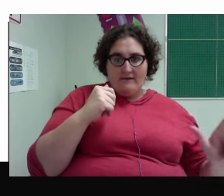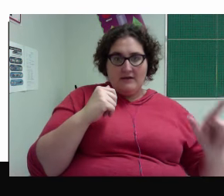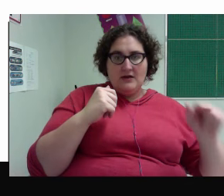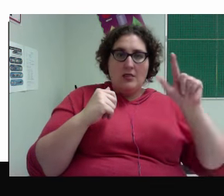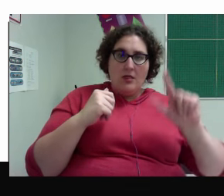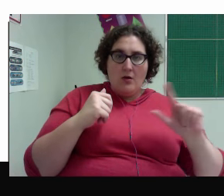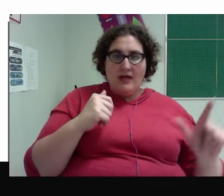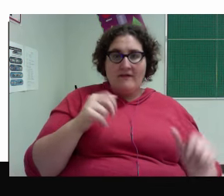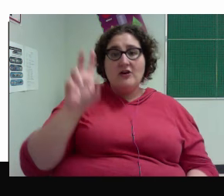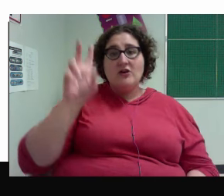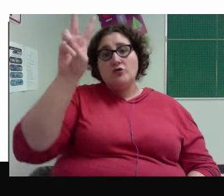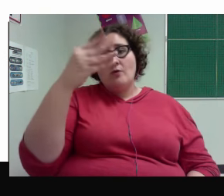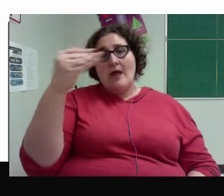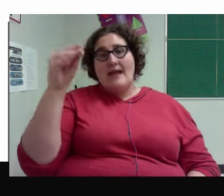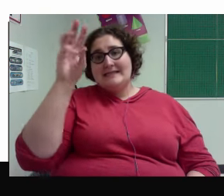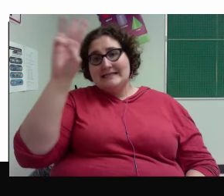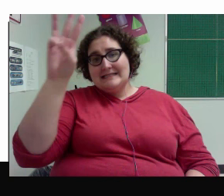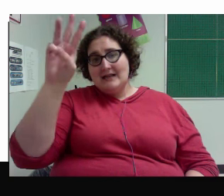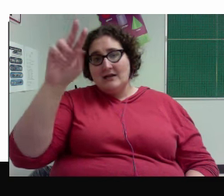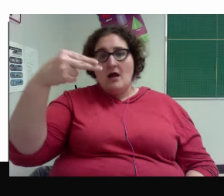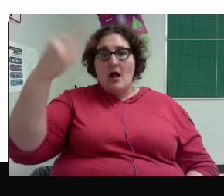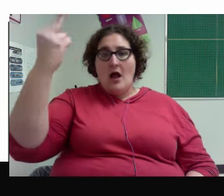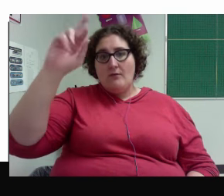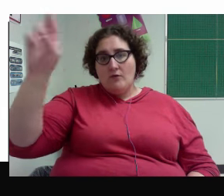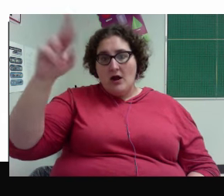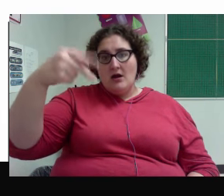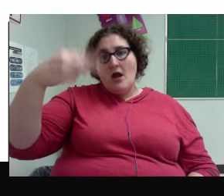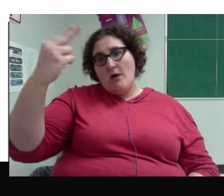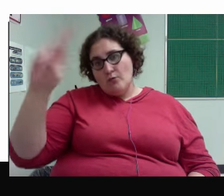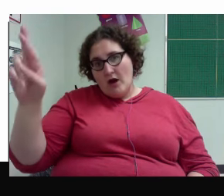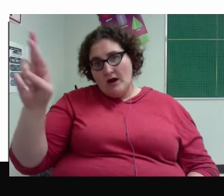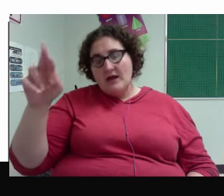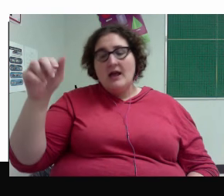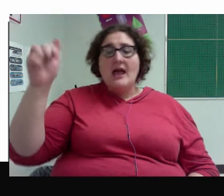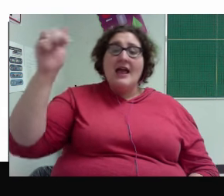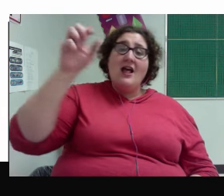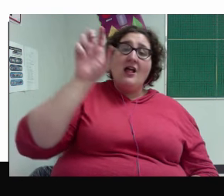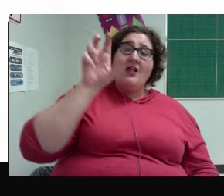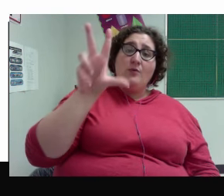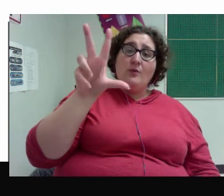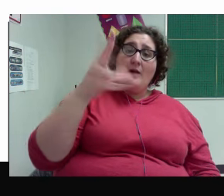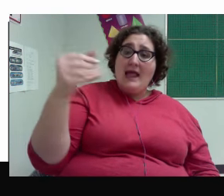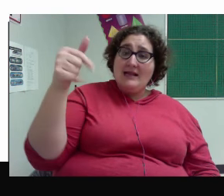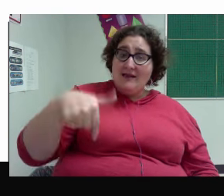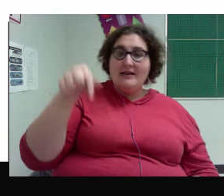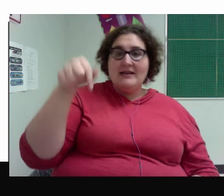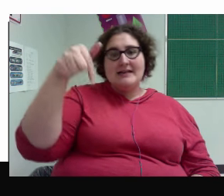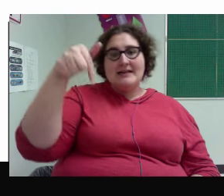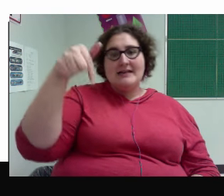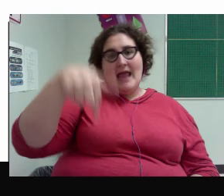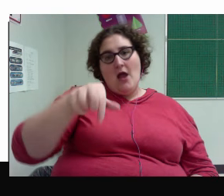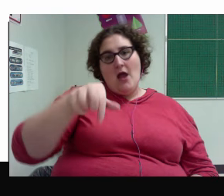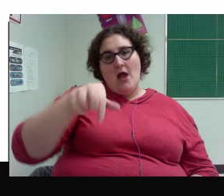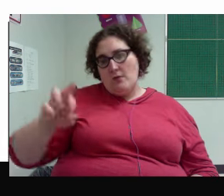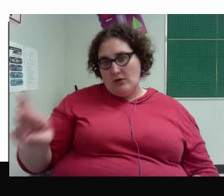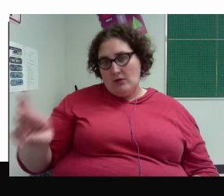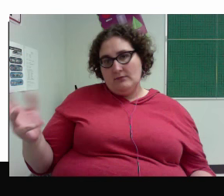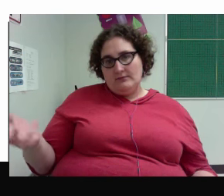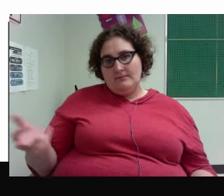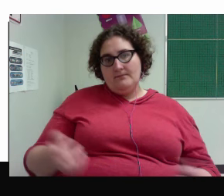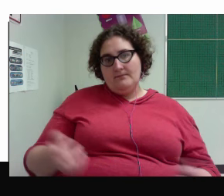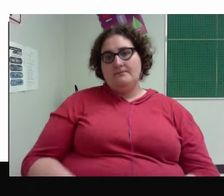angle 2 and angle 6, angle 3 and angle 7.